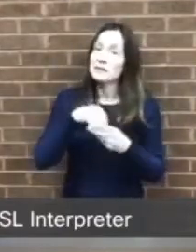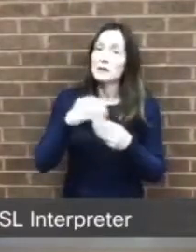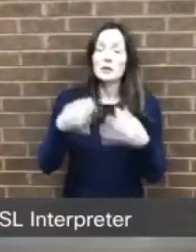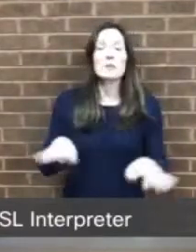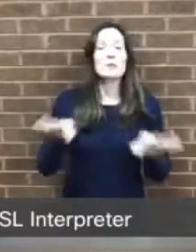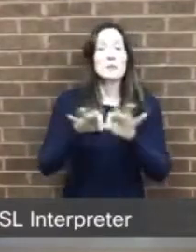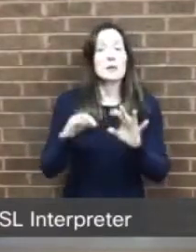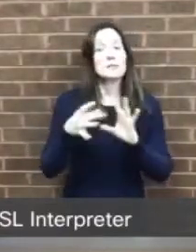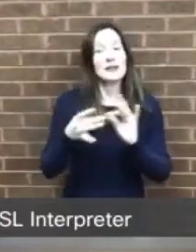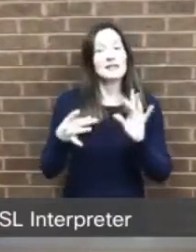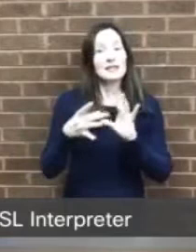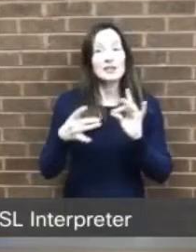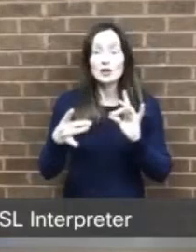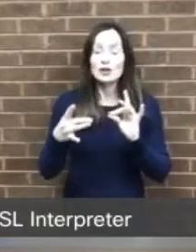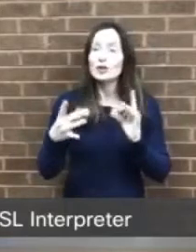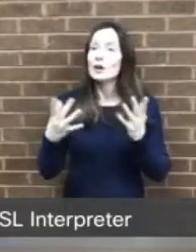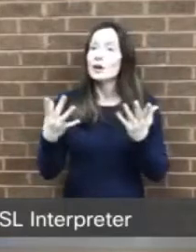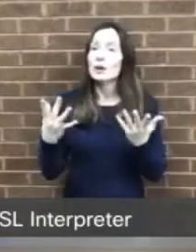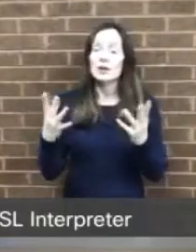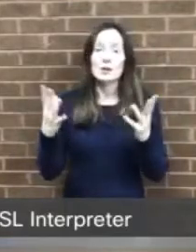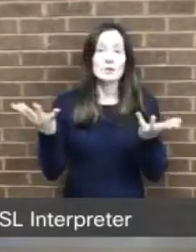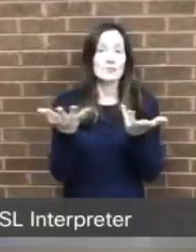is to spread light to the world.